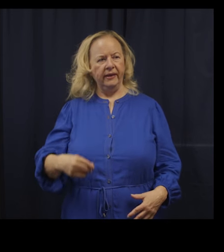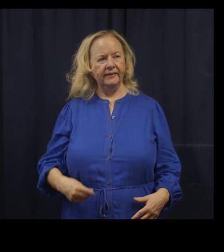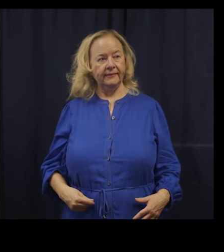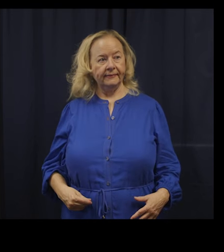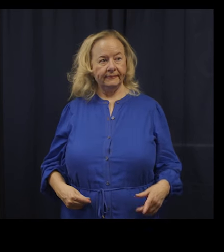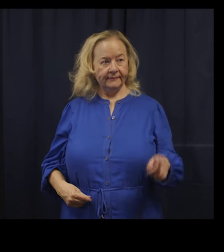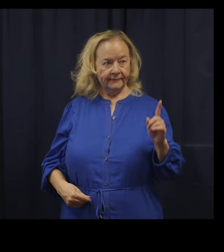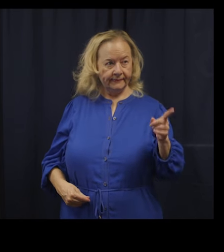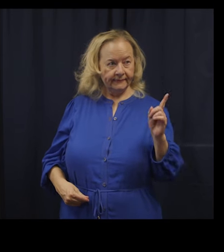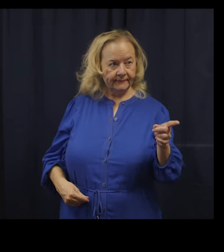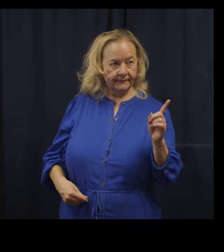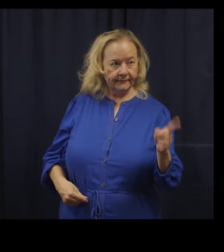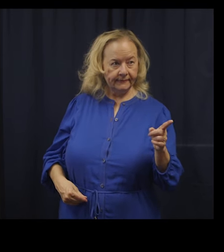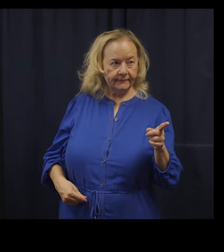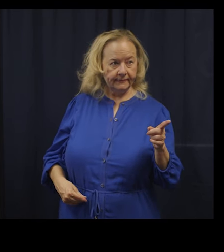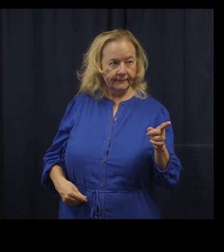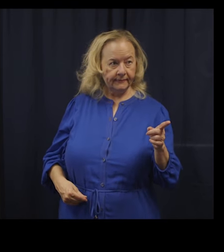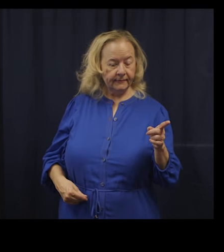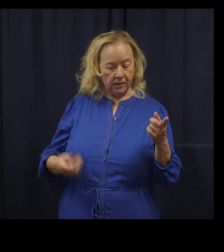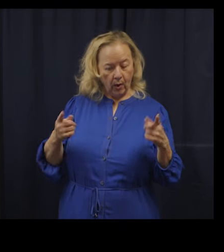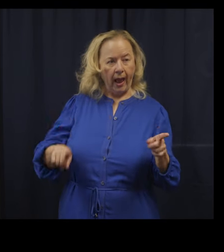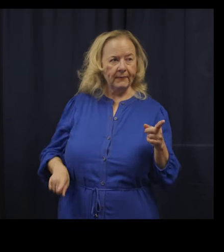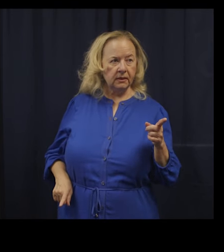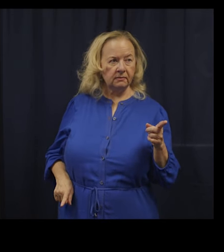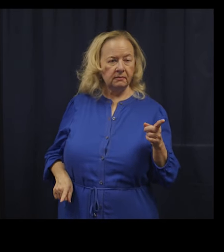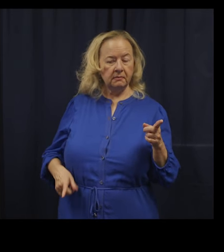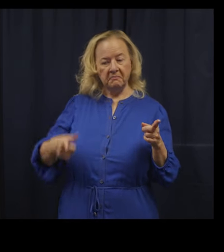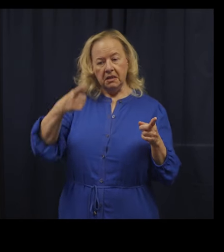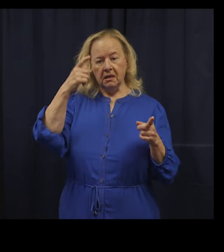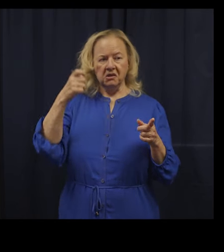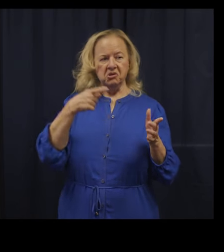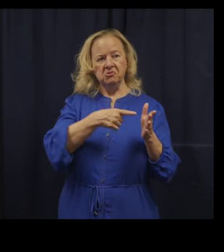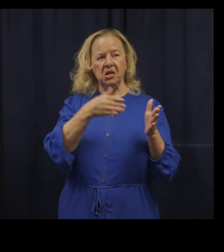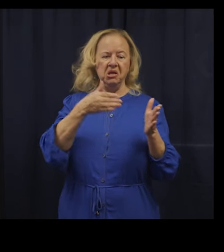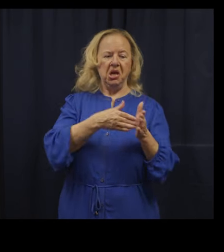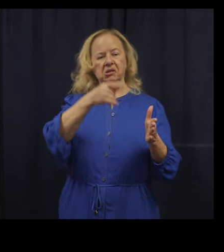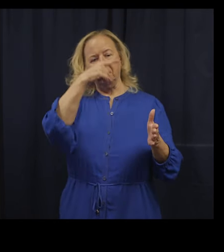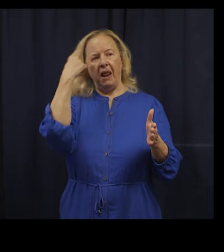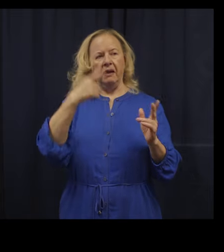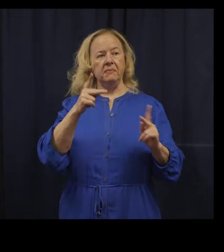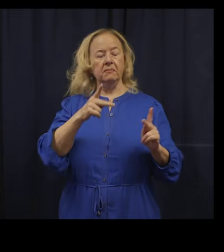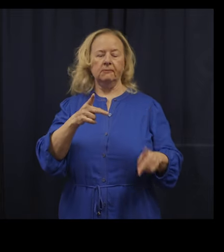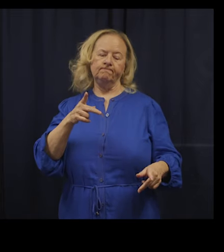That is what happened. Okay.